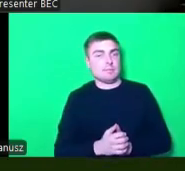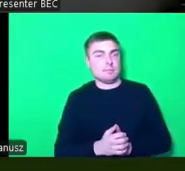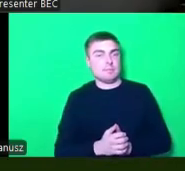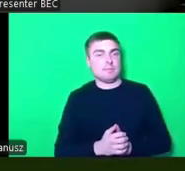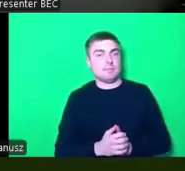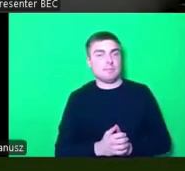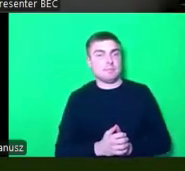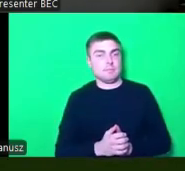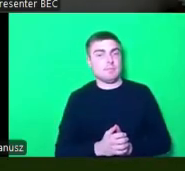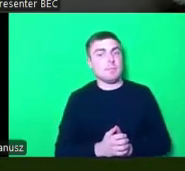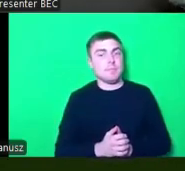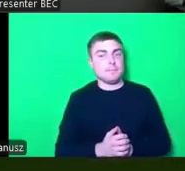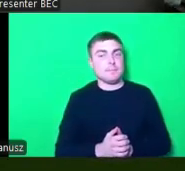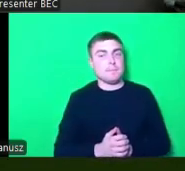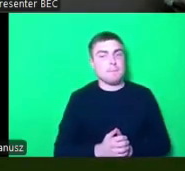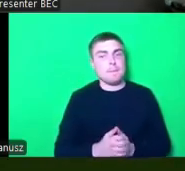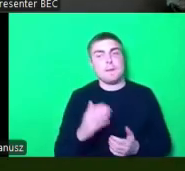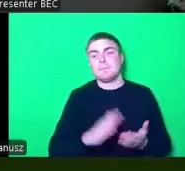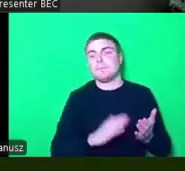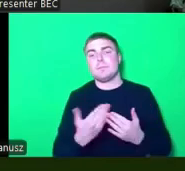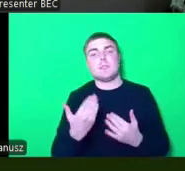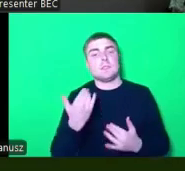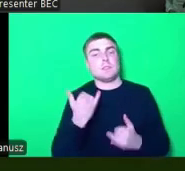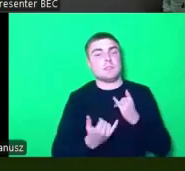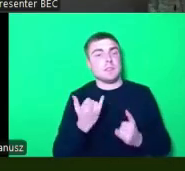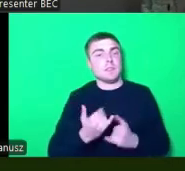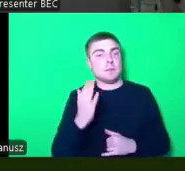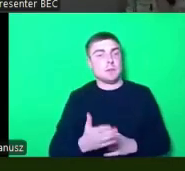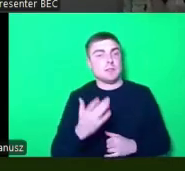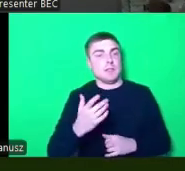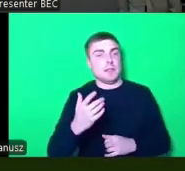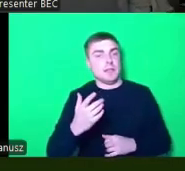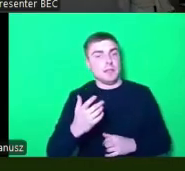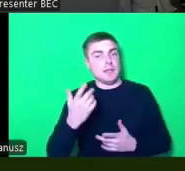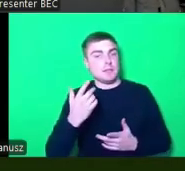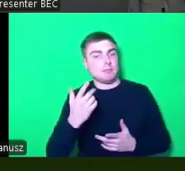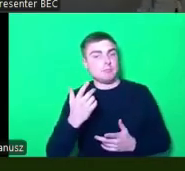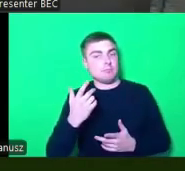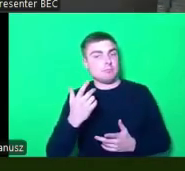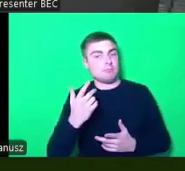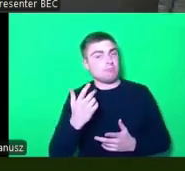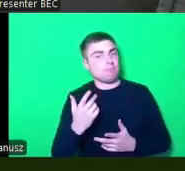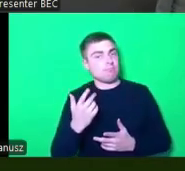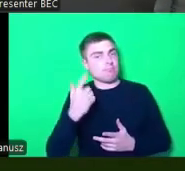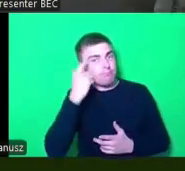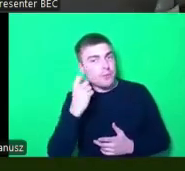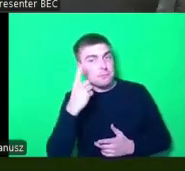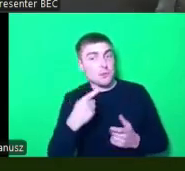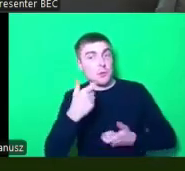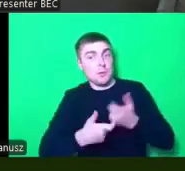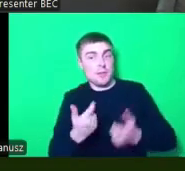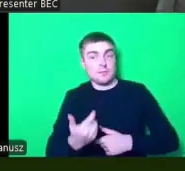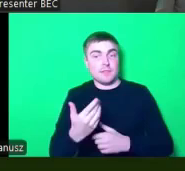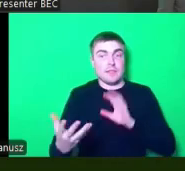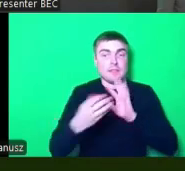let's say, initiative with the FAO, with the World Food Organization, to plead even in the exotic plantations, so really in